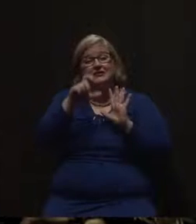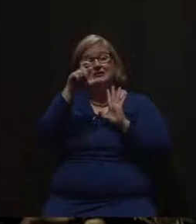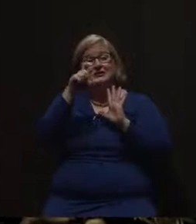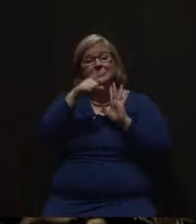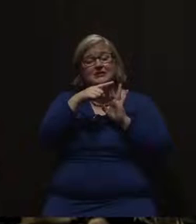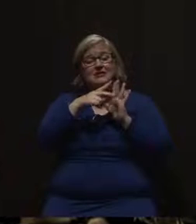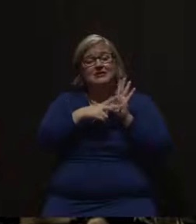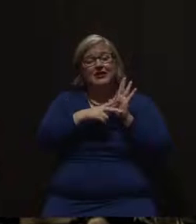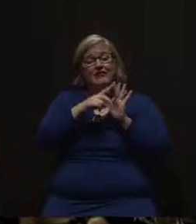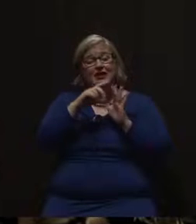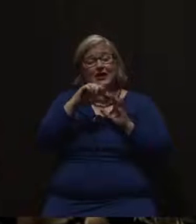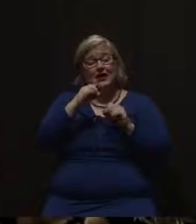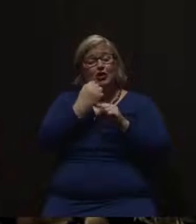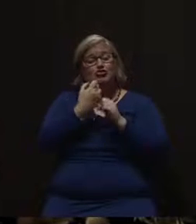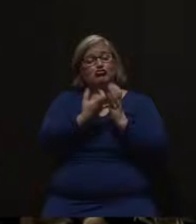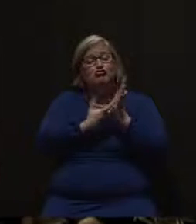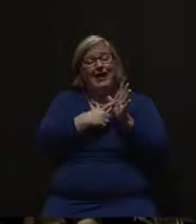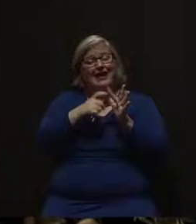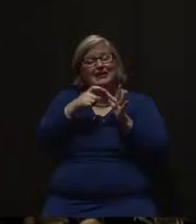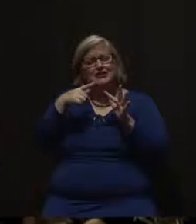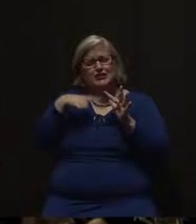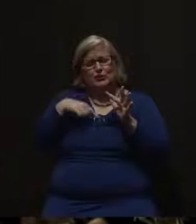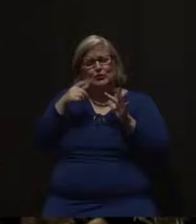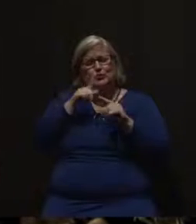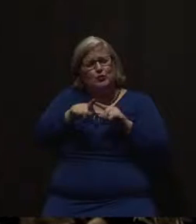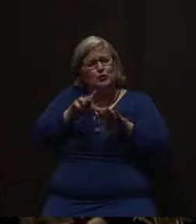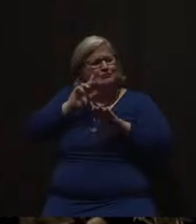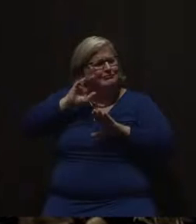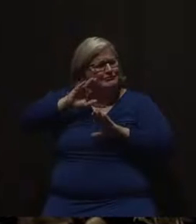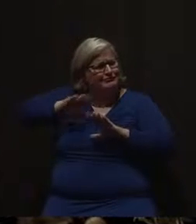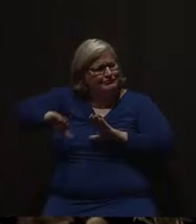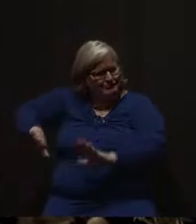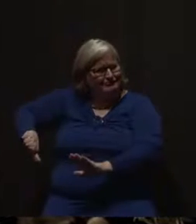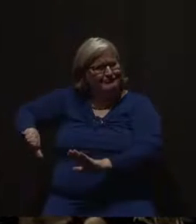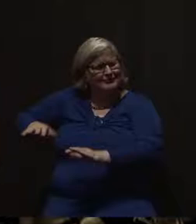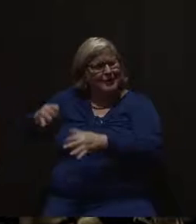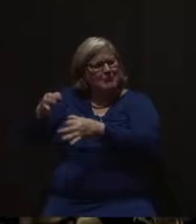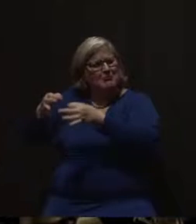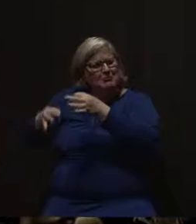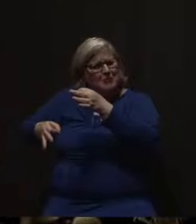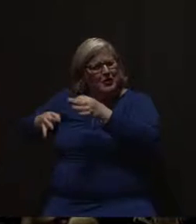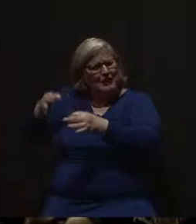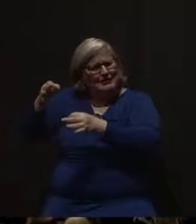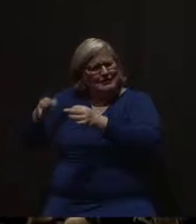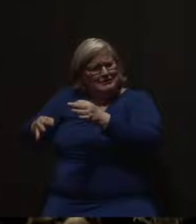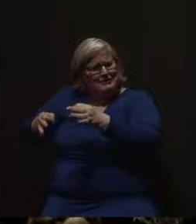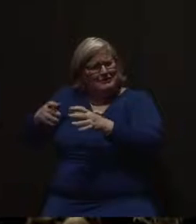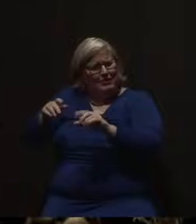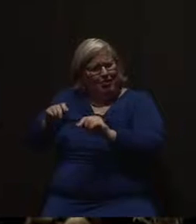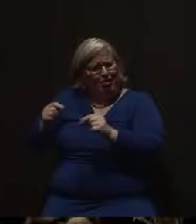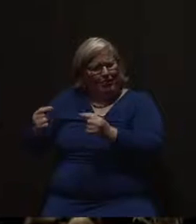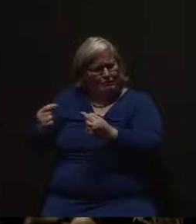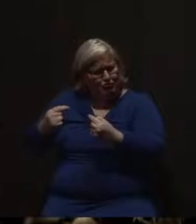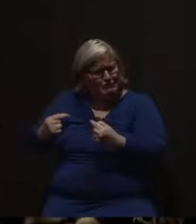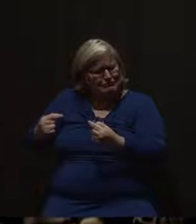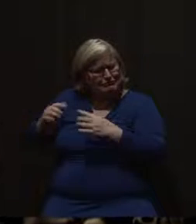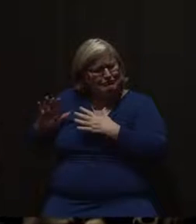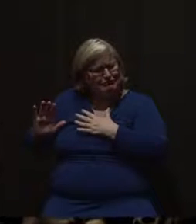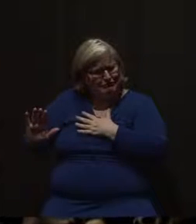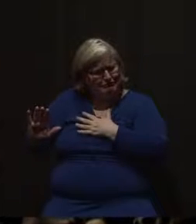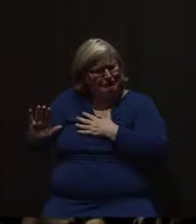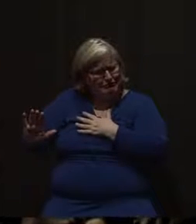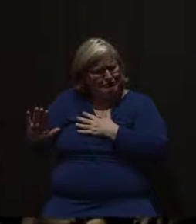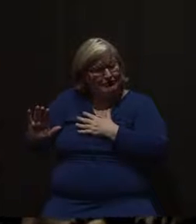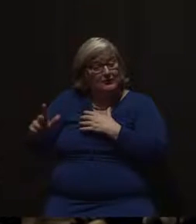common goal, versus political resentment, which is a threat to democracy. And my colleague, the author